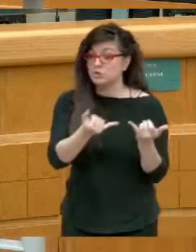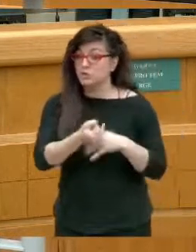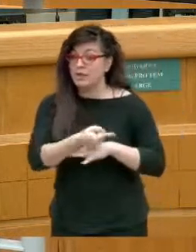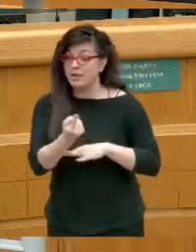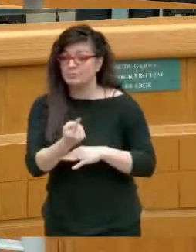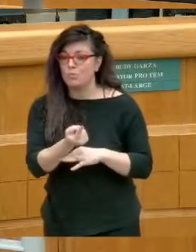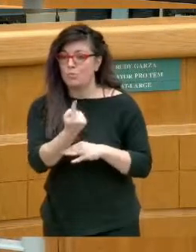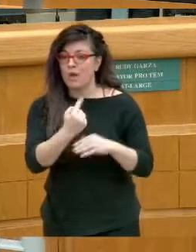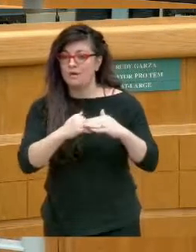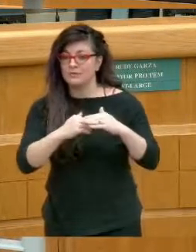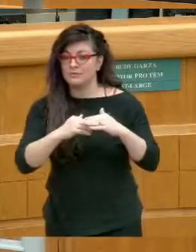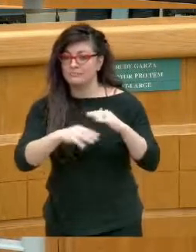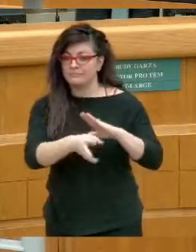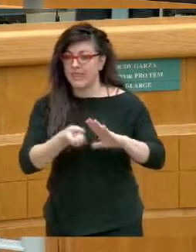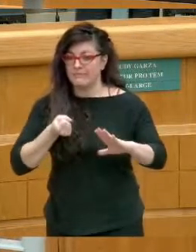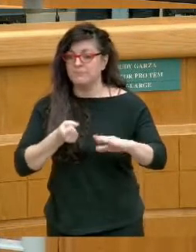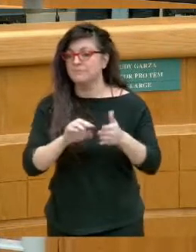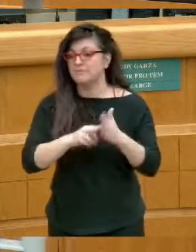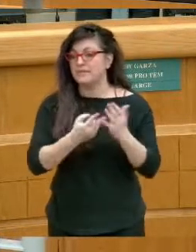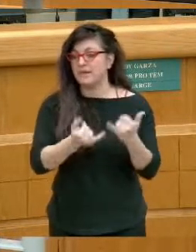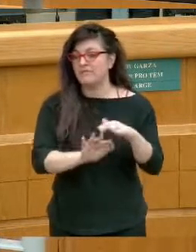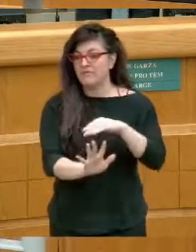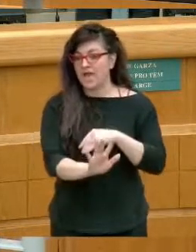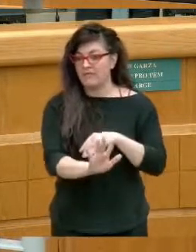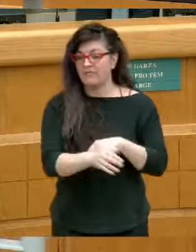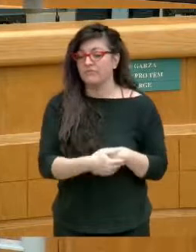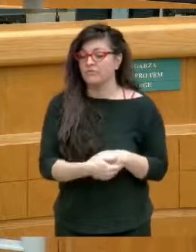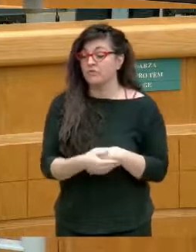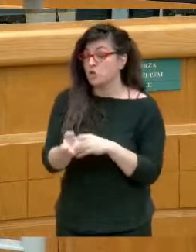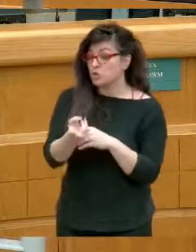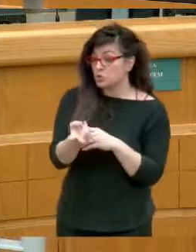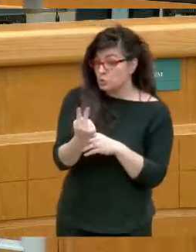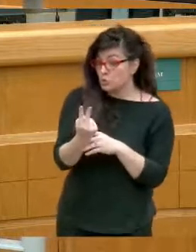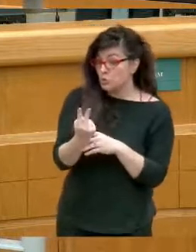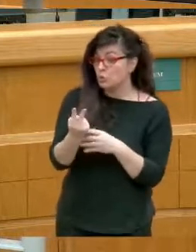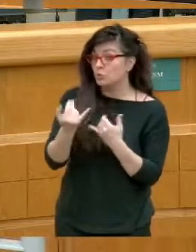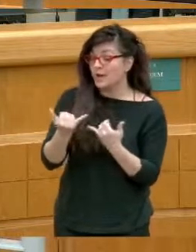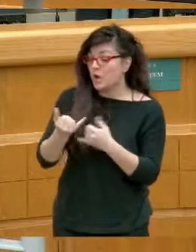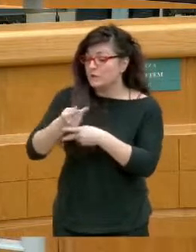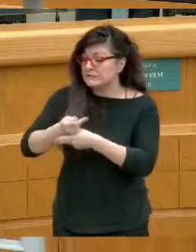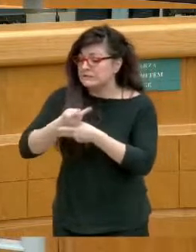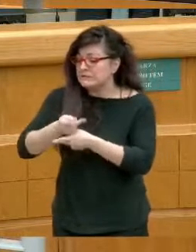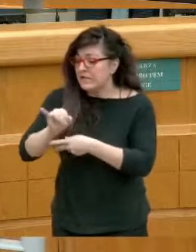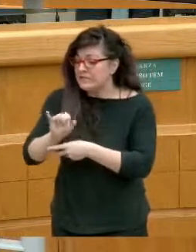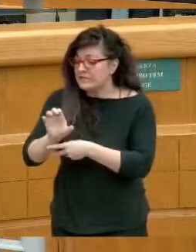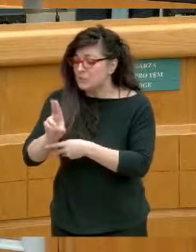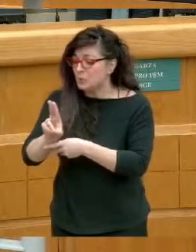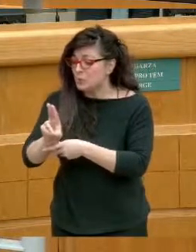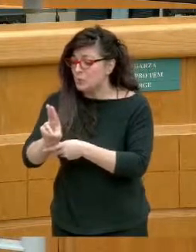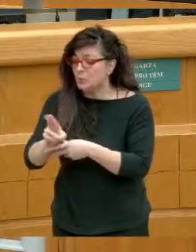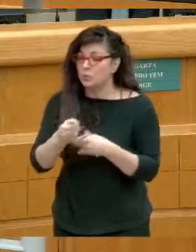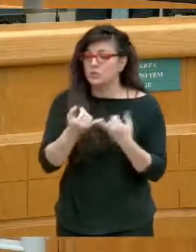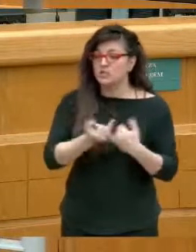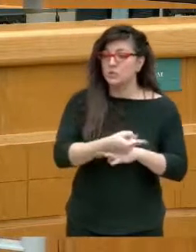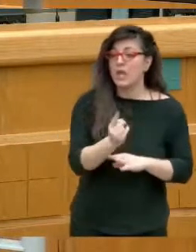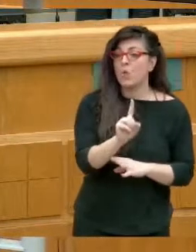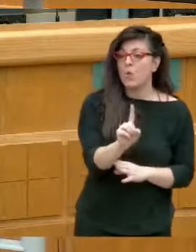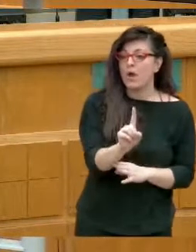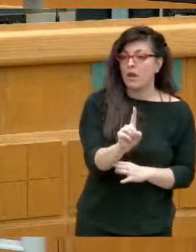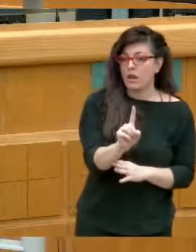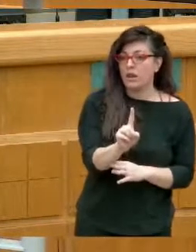also yesterday we had 2 in ICU, intensive care. Today we have 1. So there was a drop in each of those